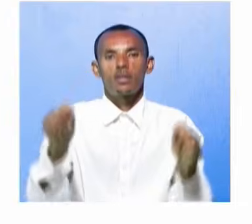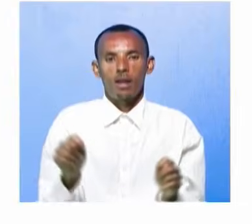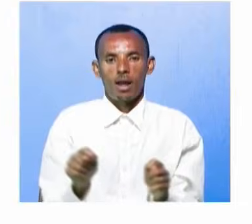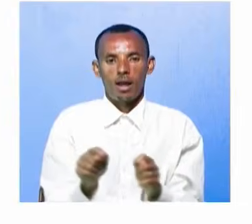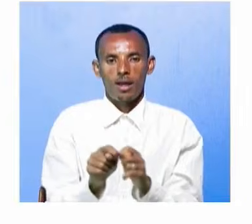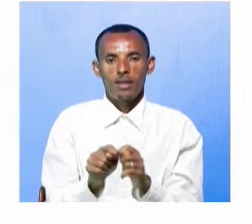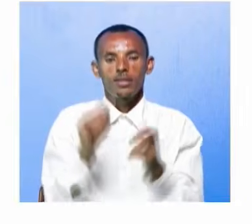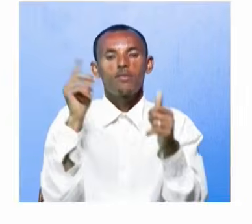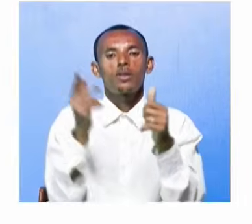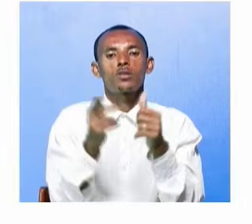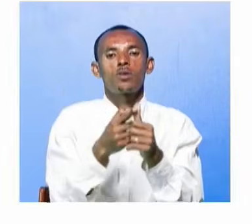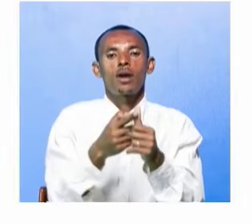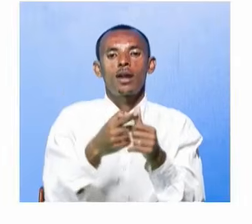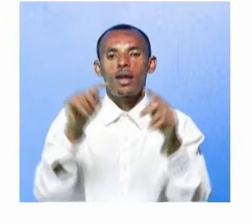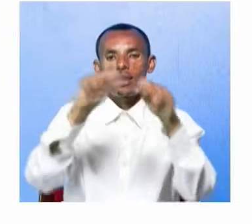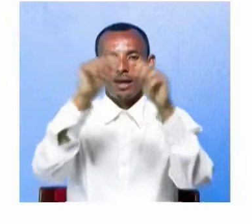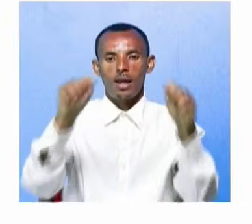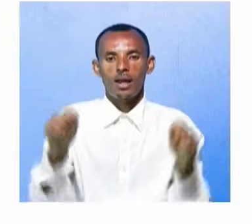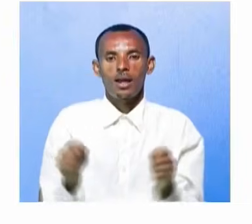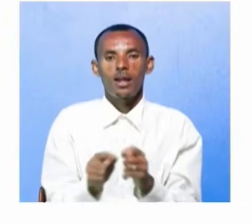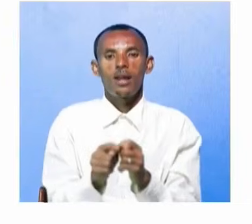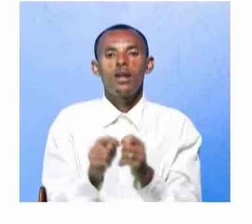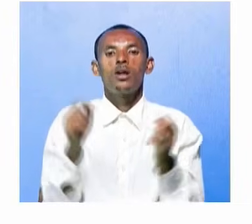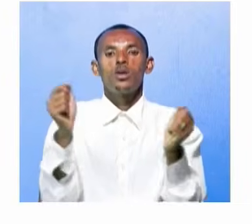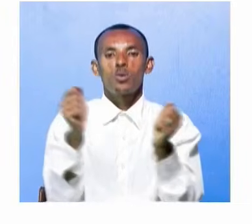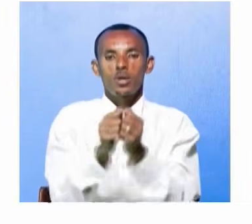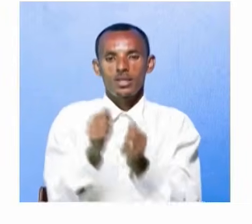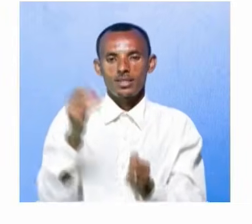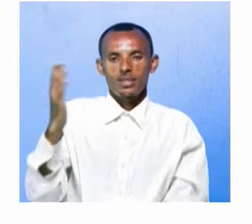a triangle with side